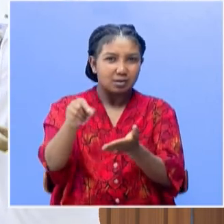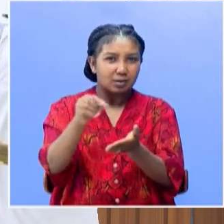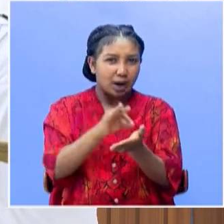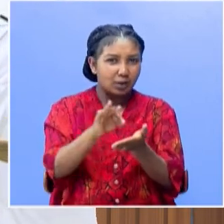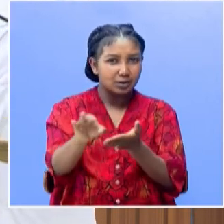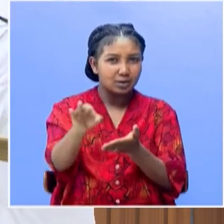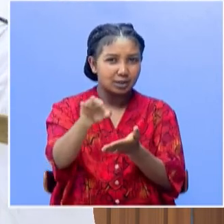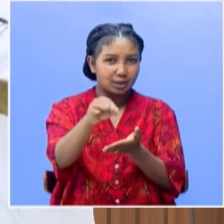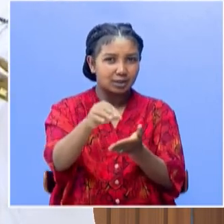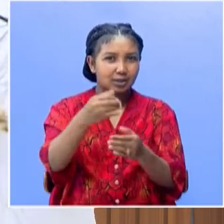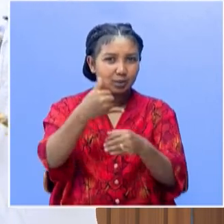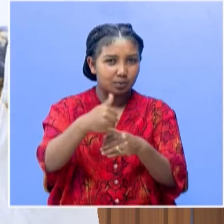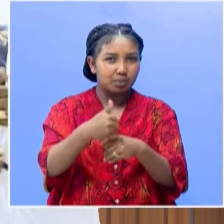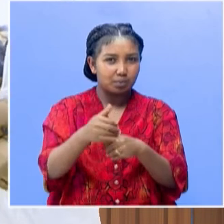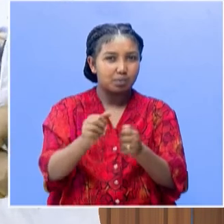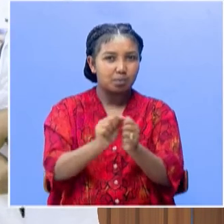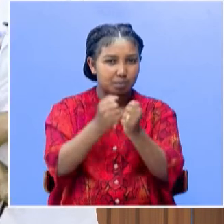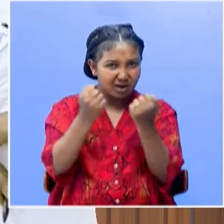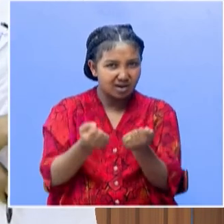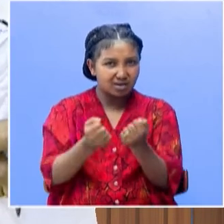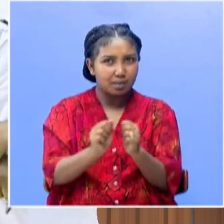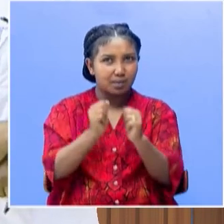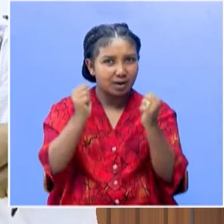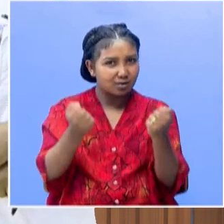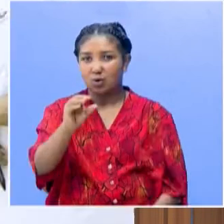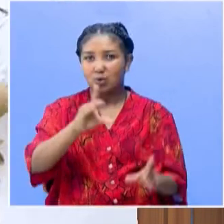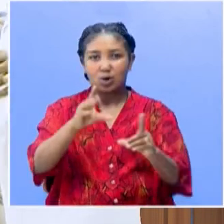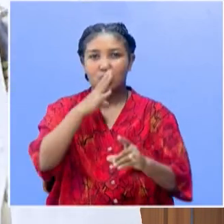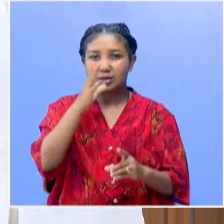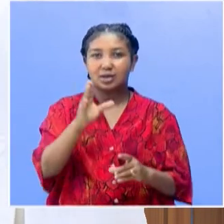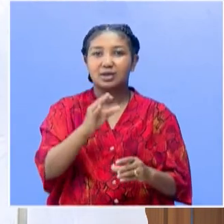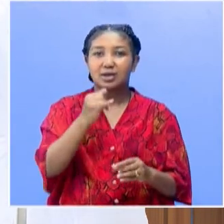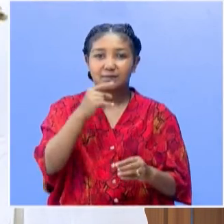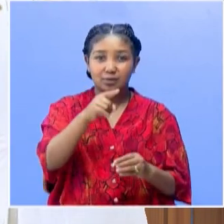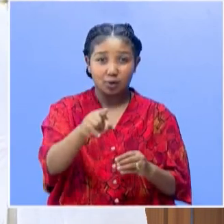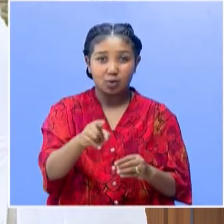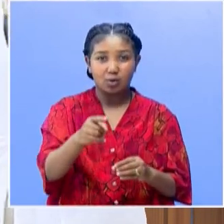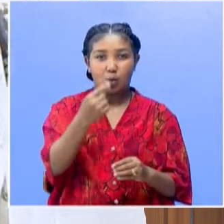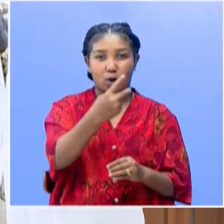count or you can use the plural form of bread, but we don't. Even though we say